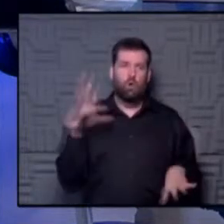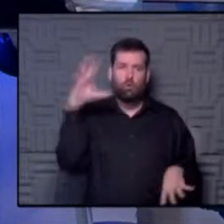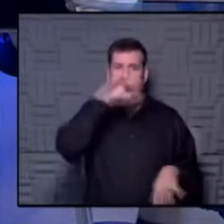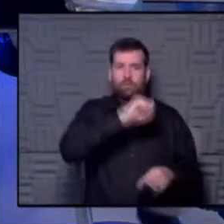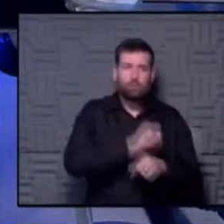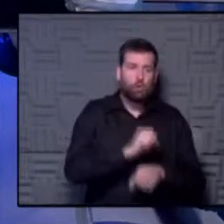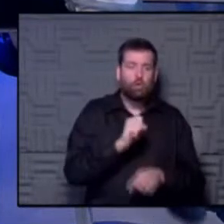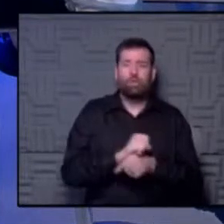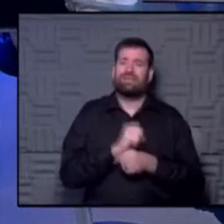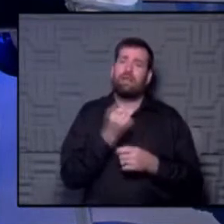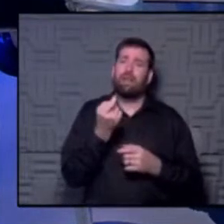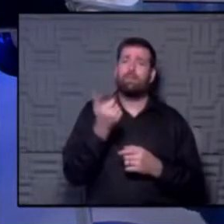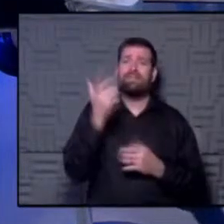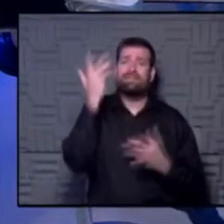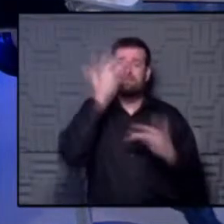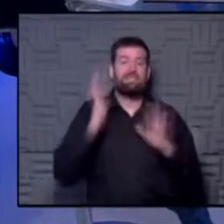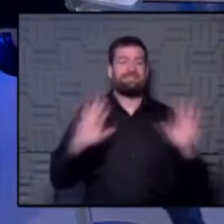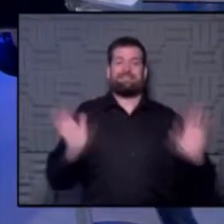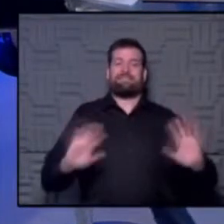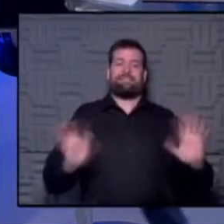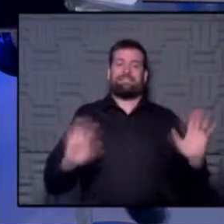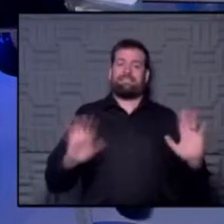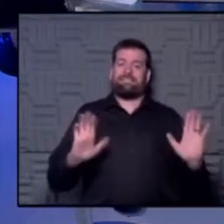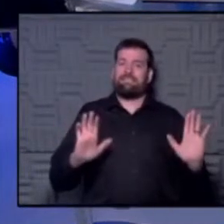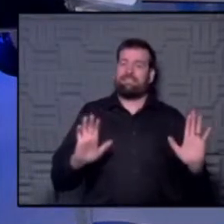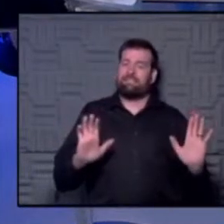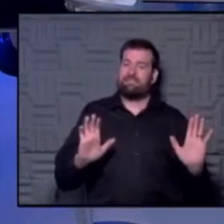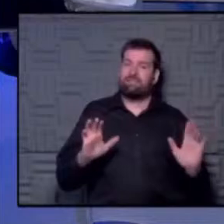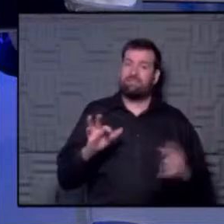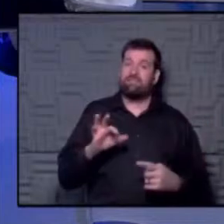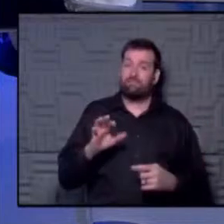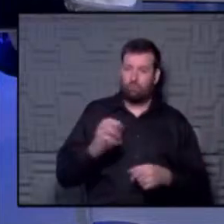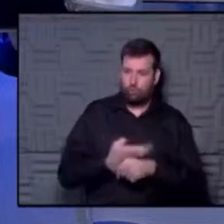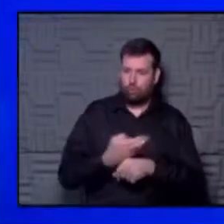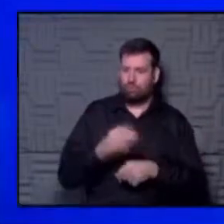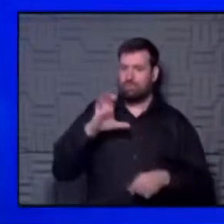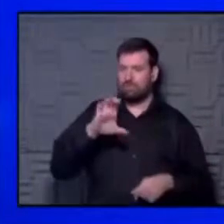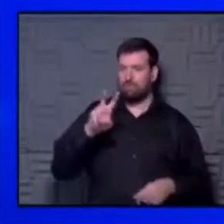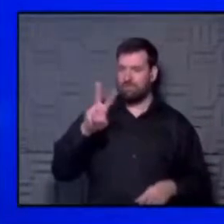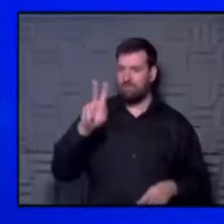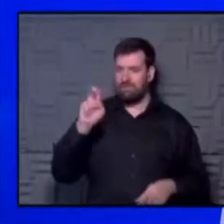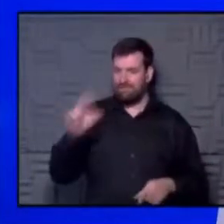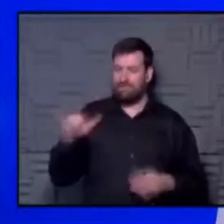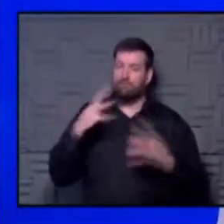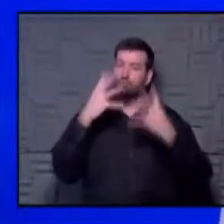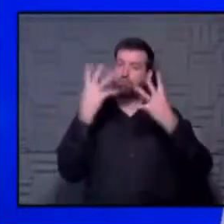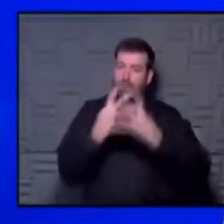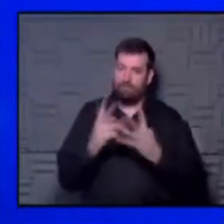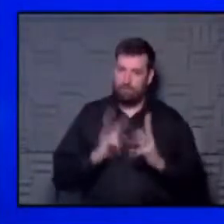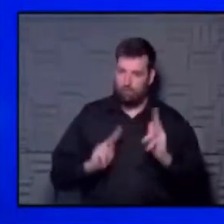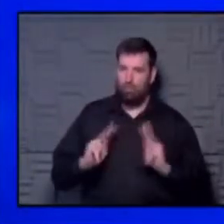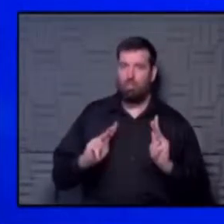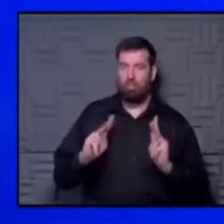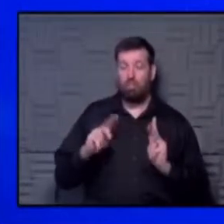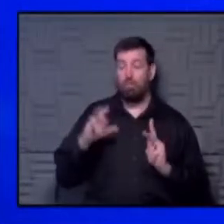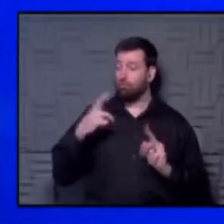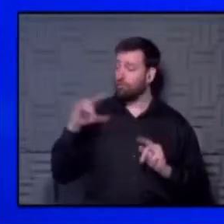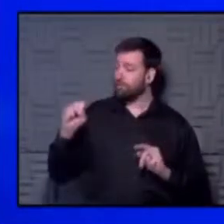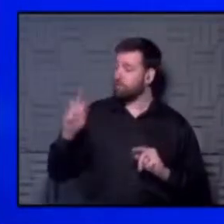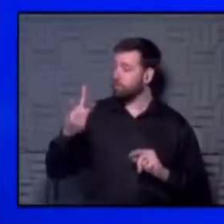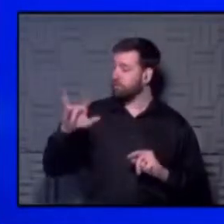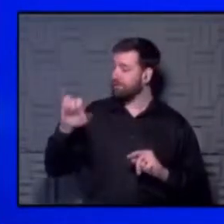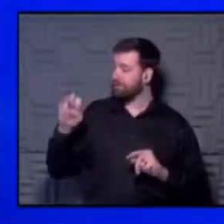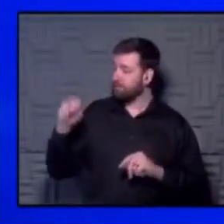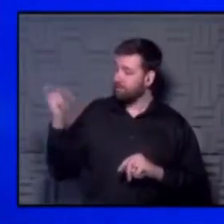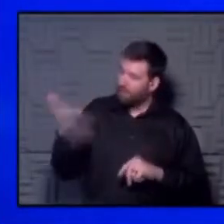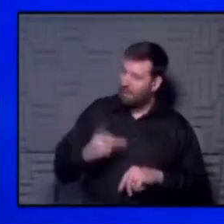and they're a little sick, and the answer is no. Let's use something like CV Key to help screen those folks. To Chris Wilson for being back.